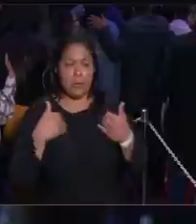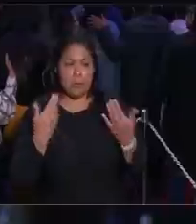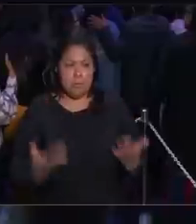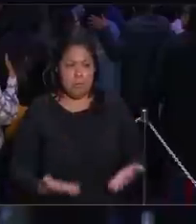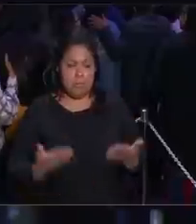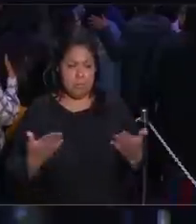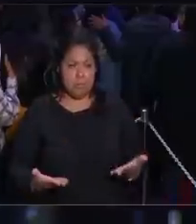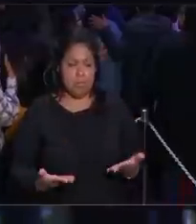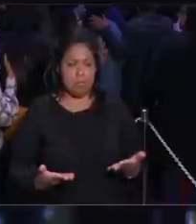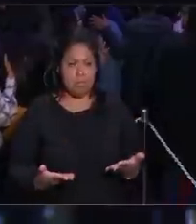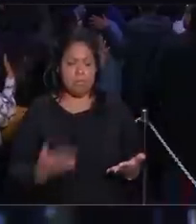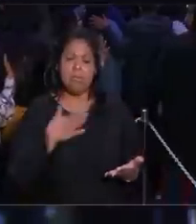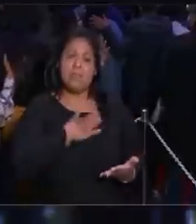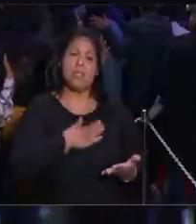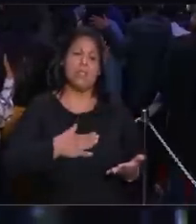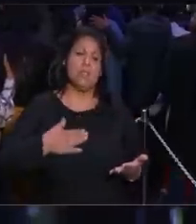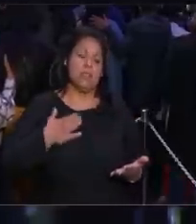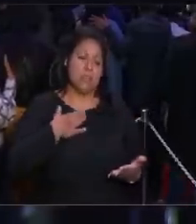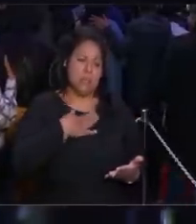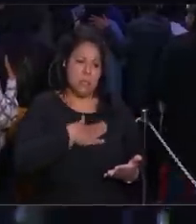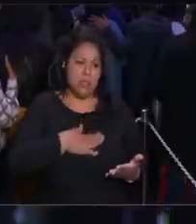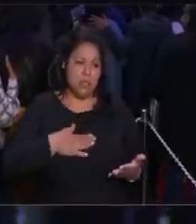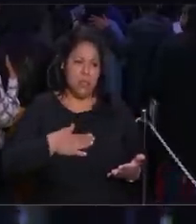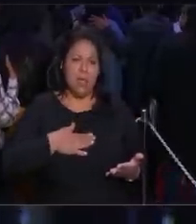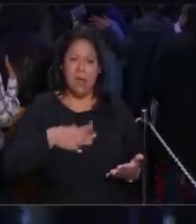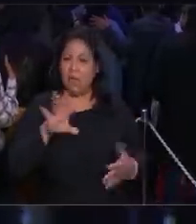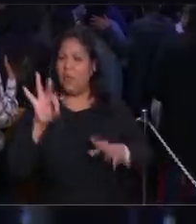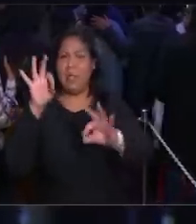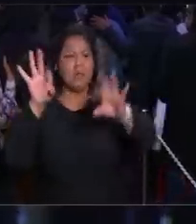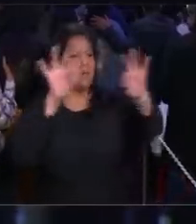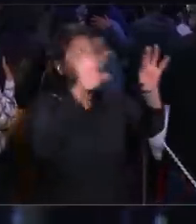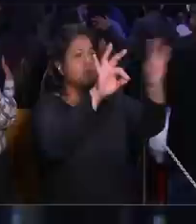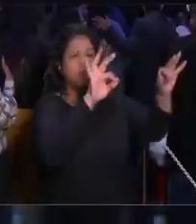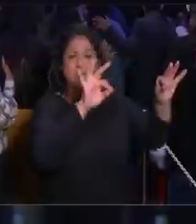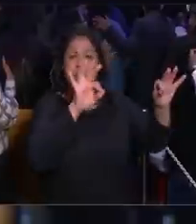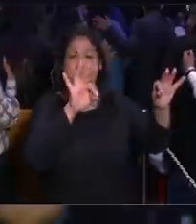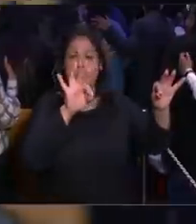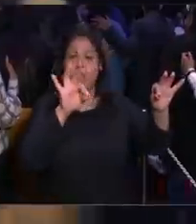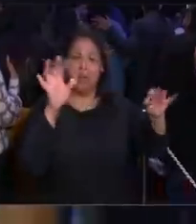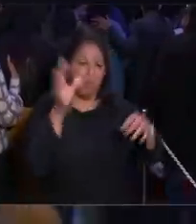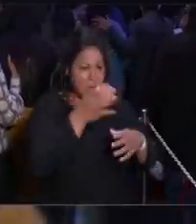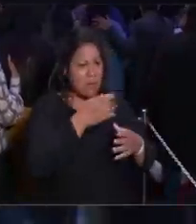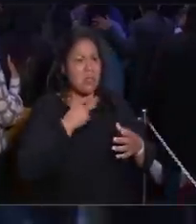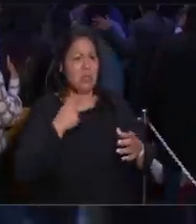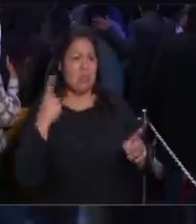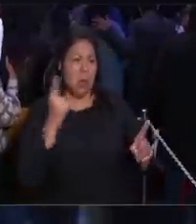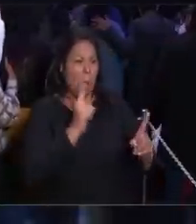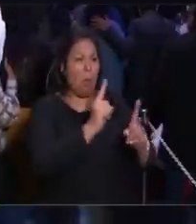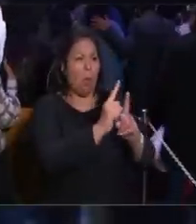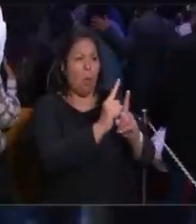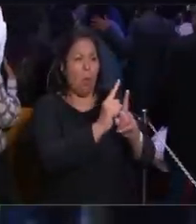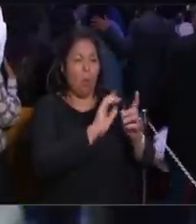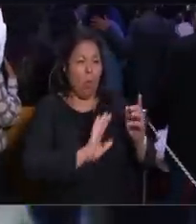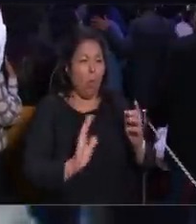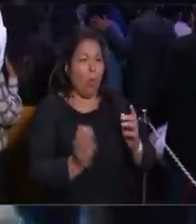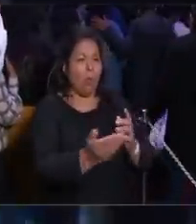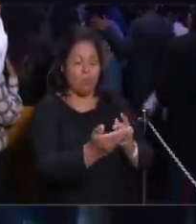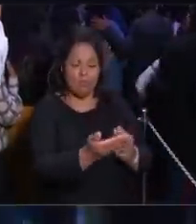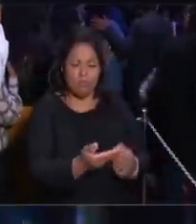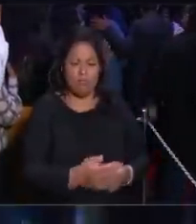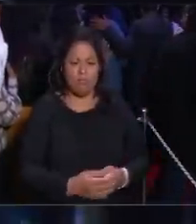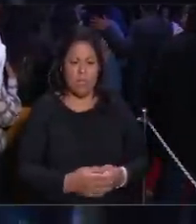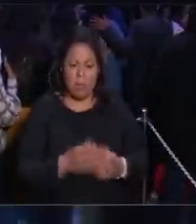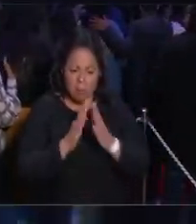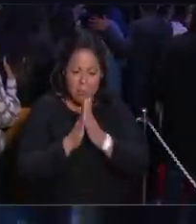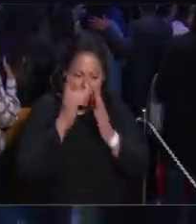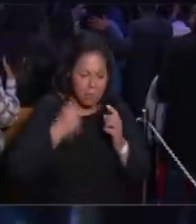here. Please. Por favor. Find them. Encuéntrelos. Go with them. Ore con ellos. Pray for them.